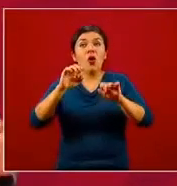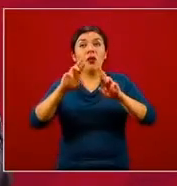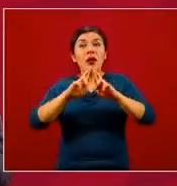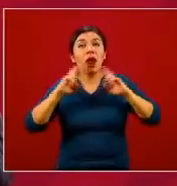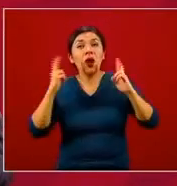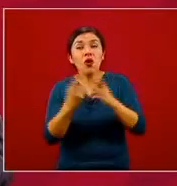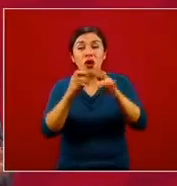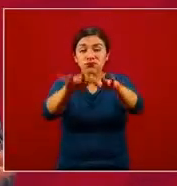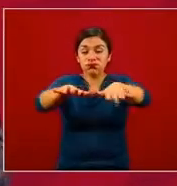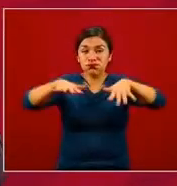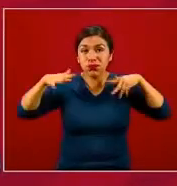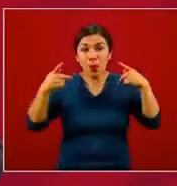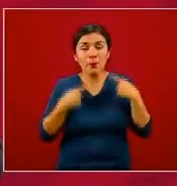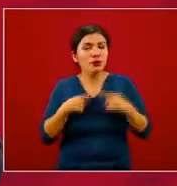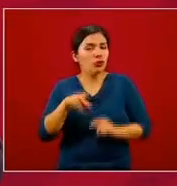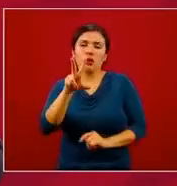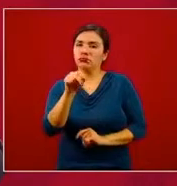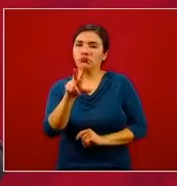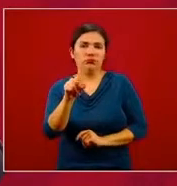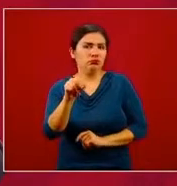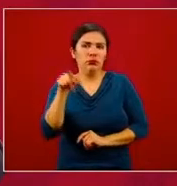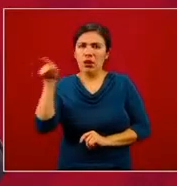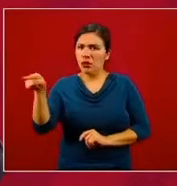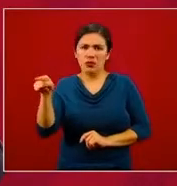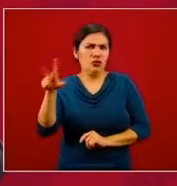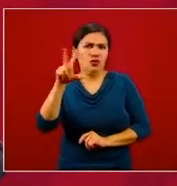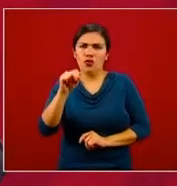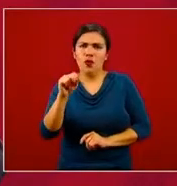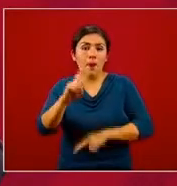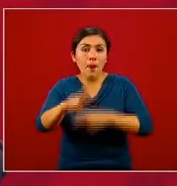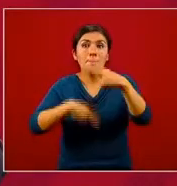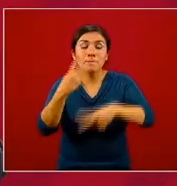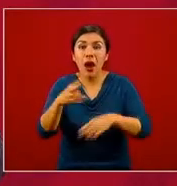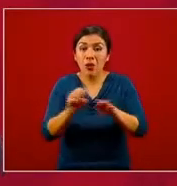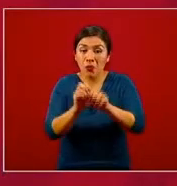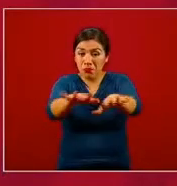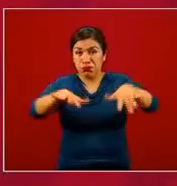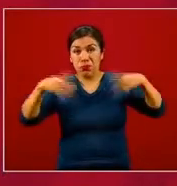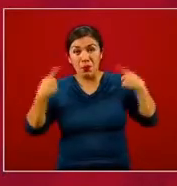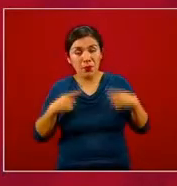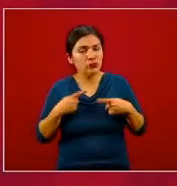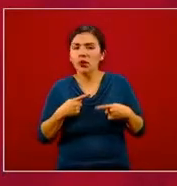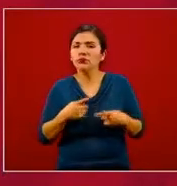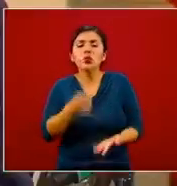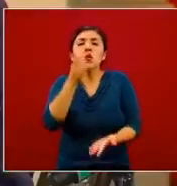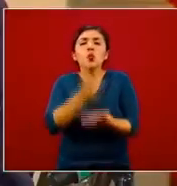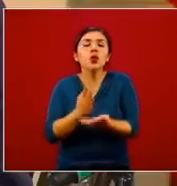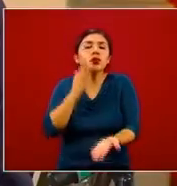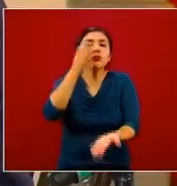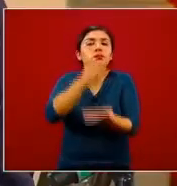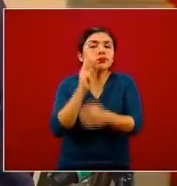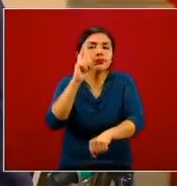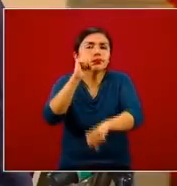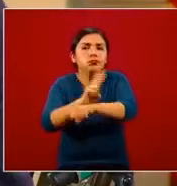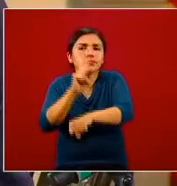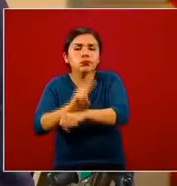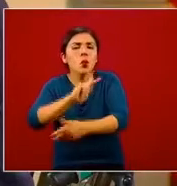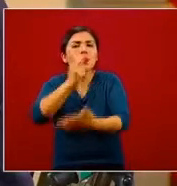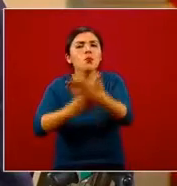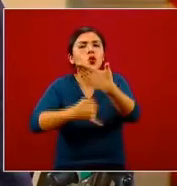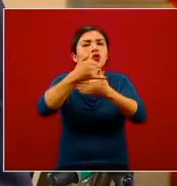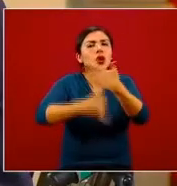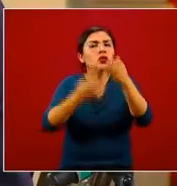before, these are not mass visits. It's not large meetings or gatherings in any